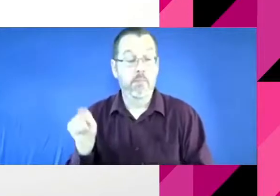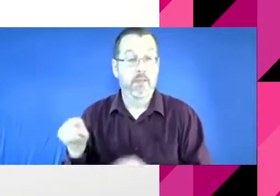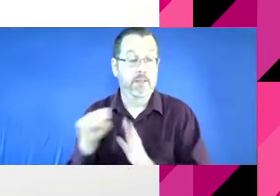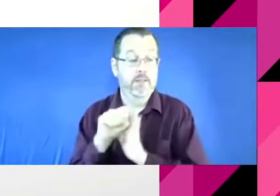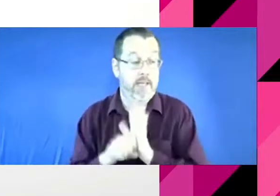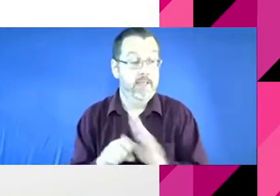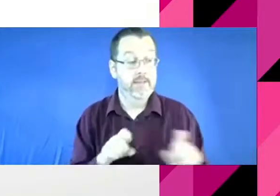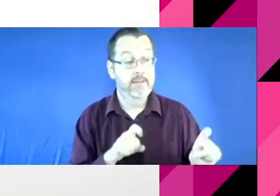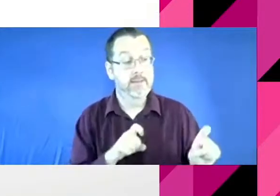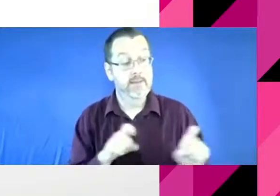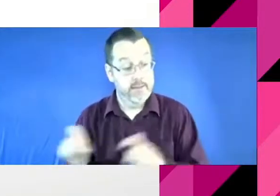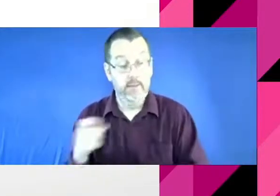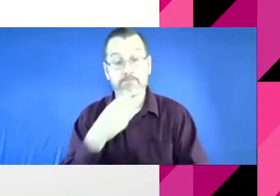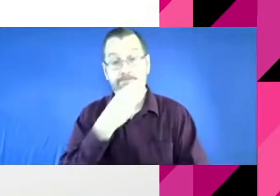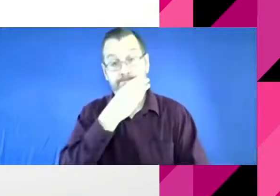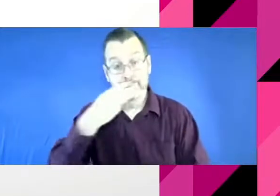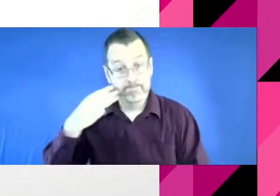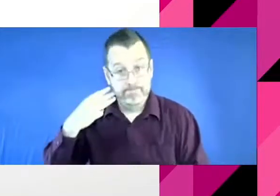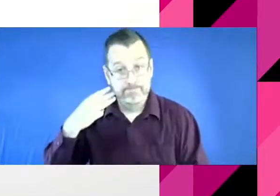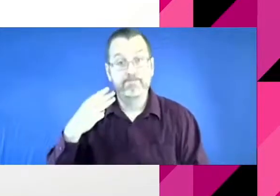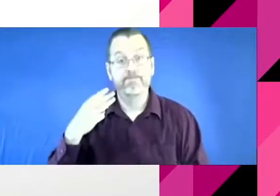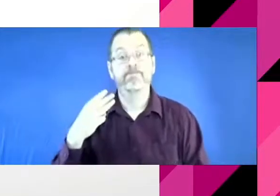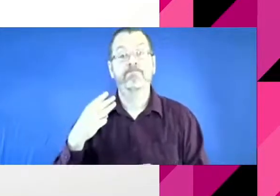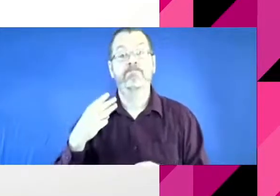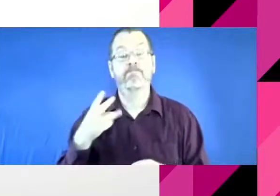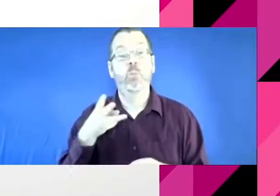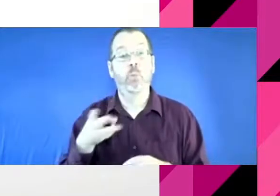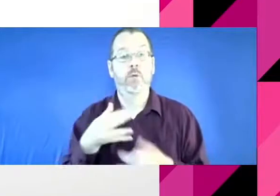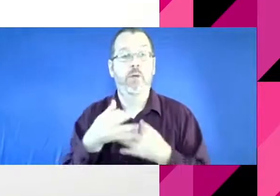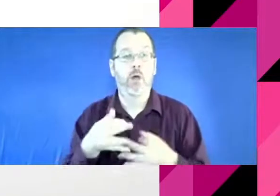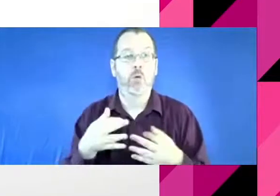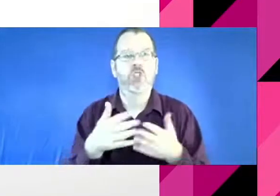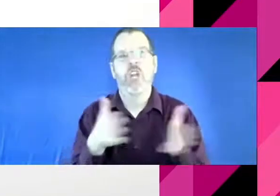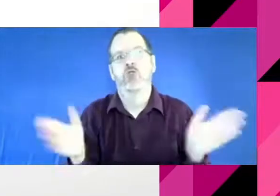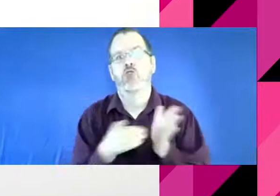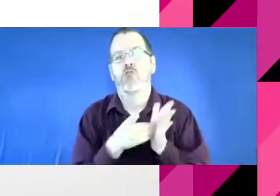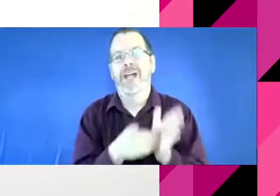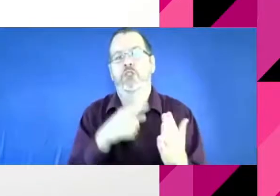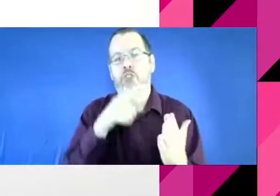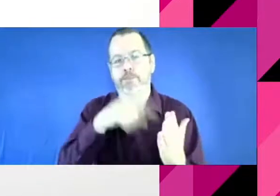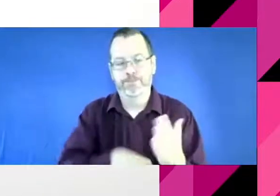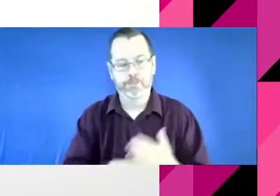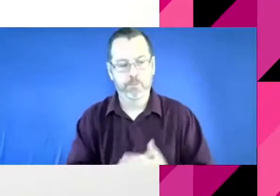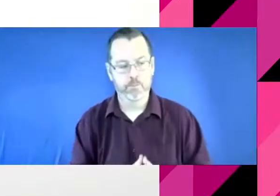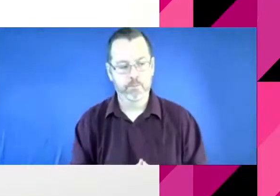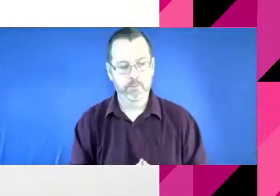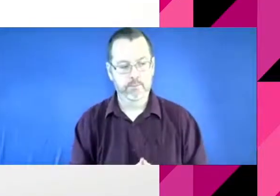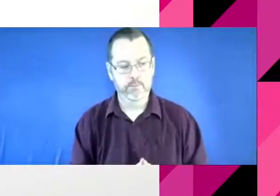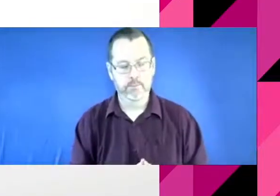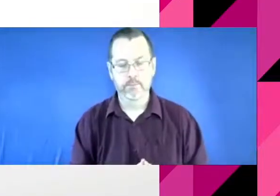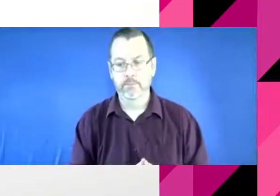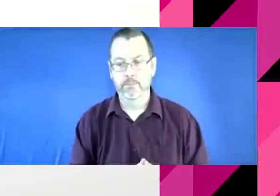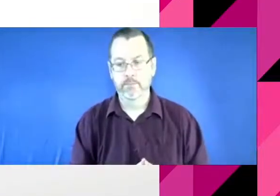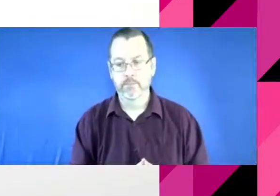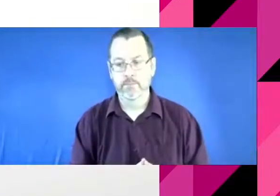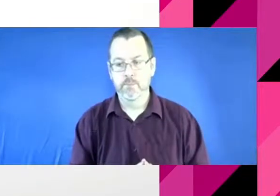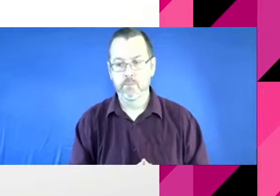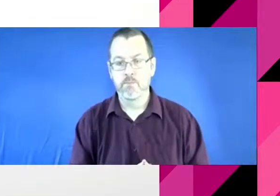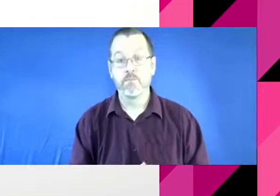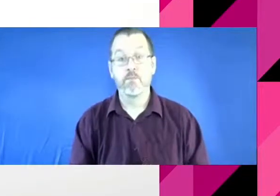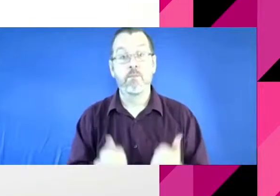the general direction of the principles. The national principles require tailored case management